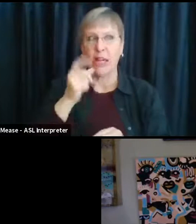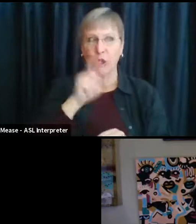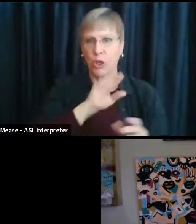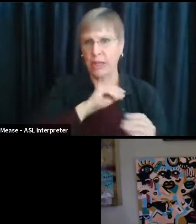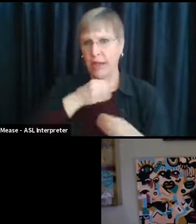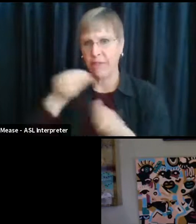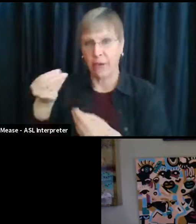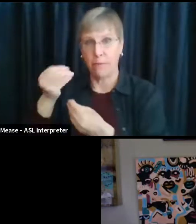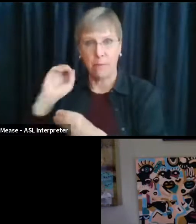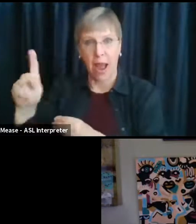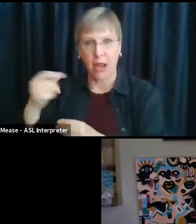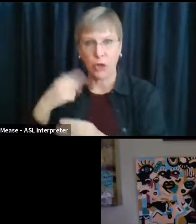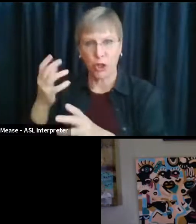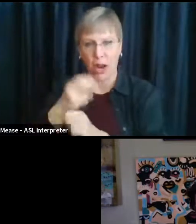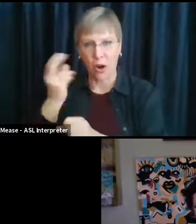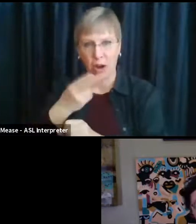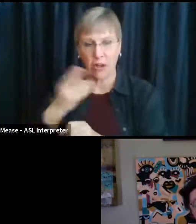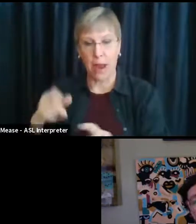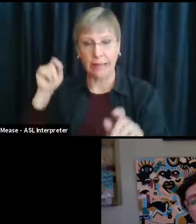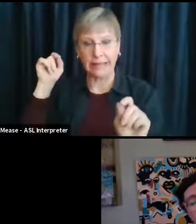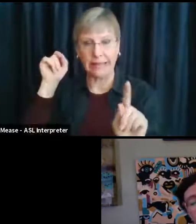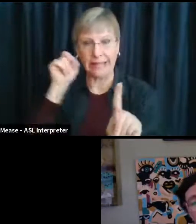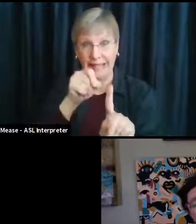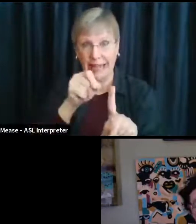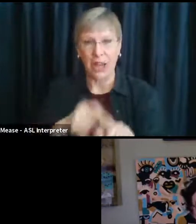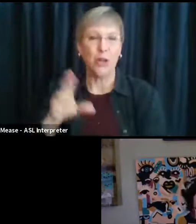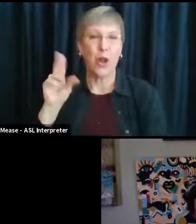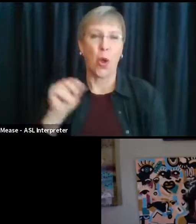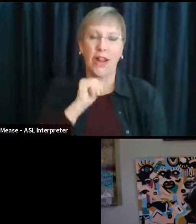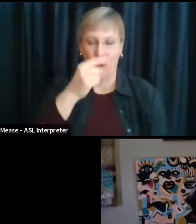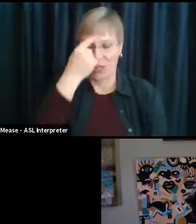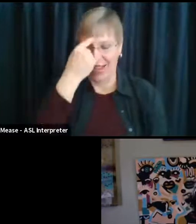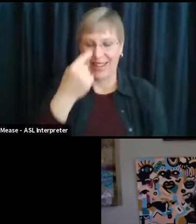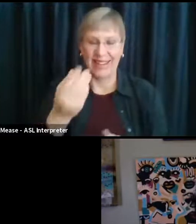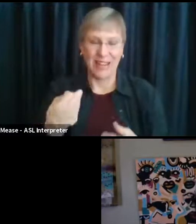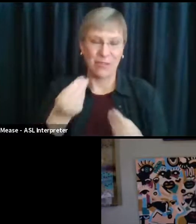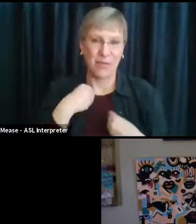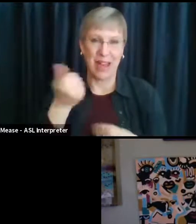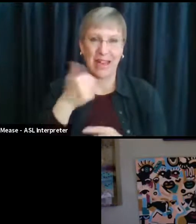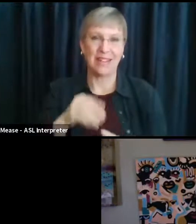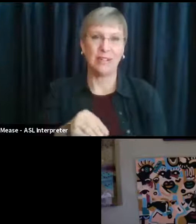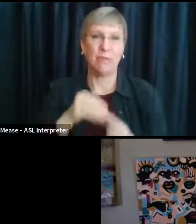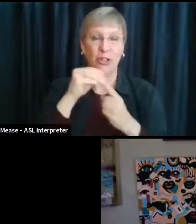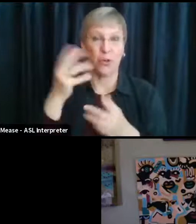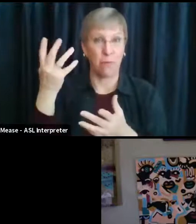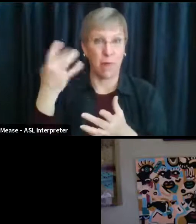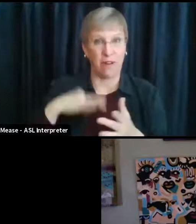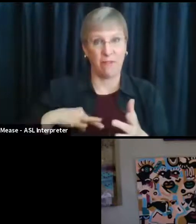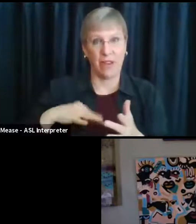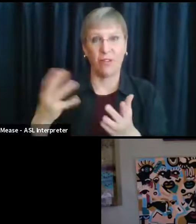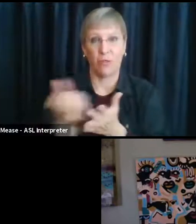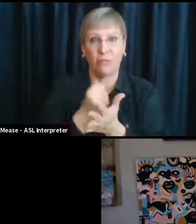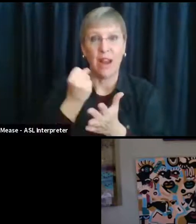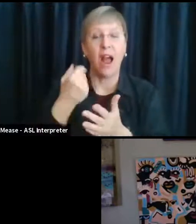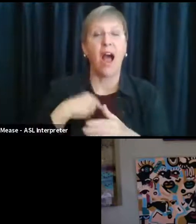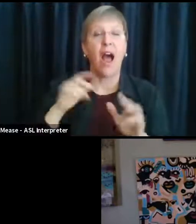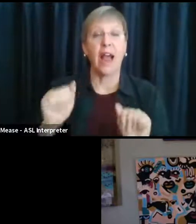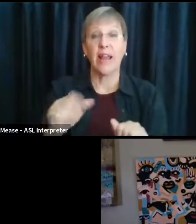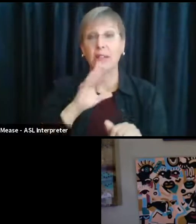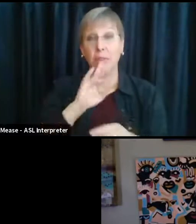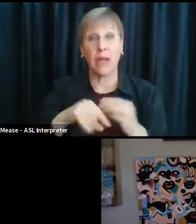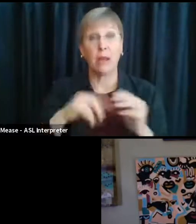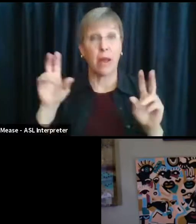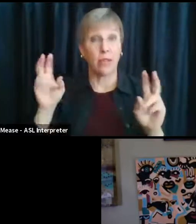that we should get our heritage back. No, I don't think it gives me any special advantage. I can speak about the subject